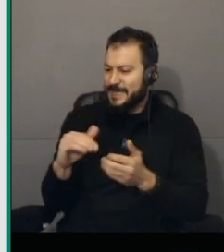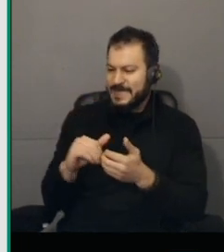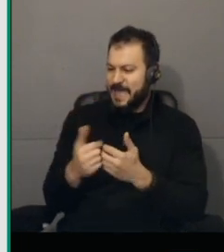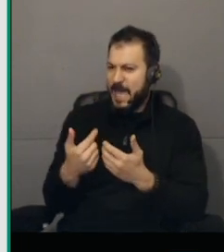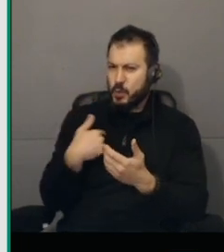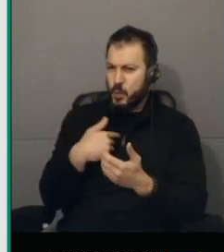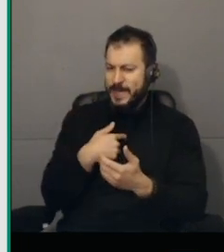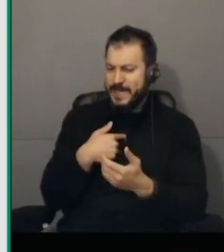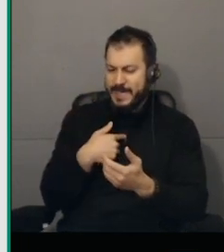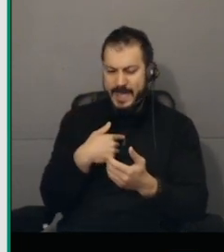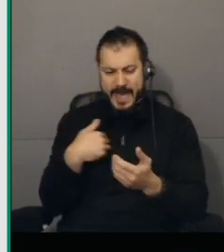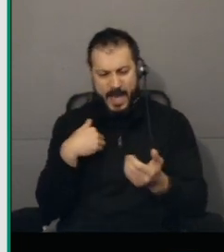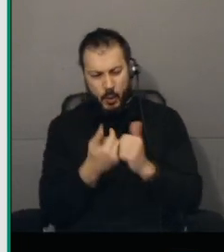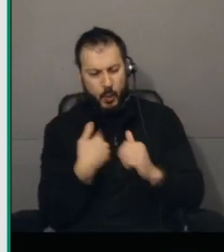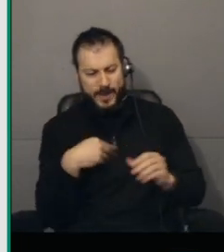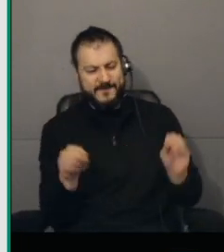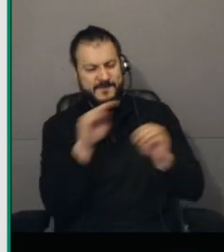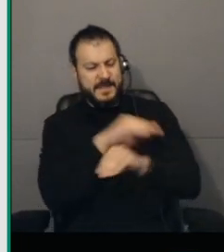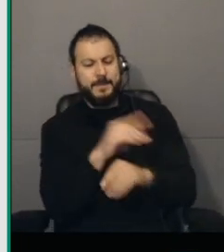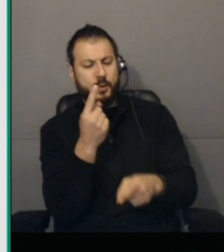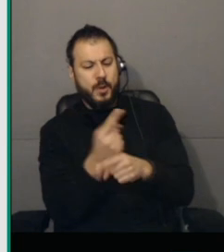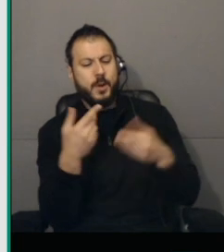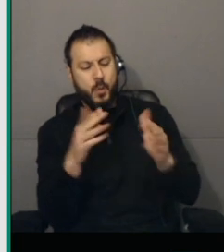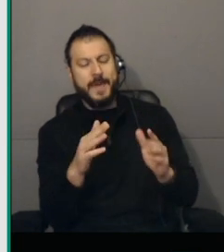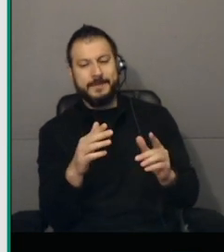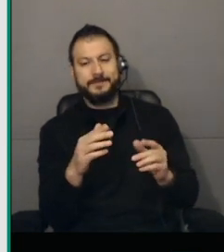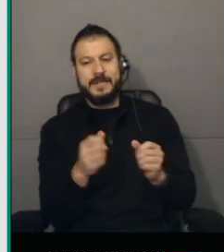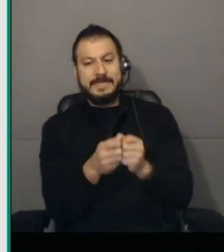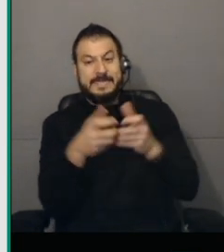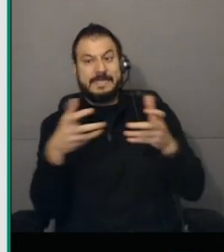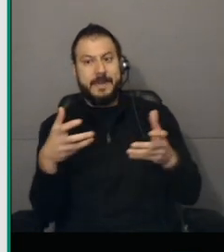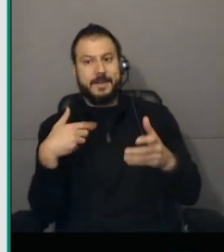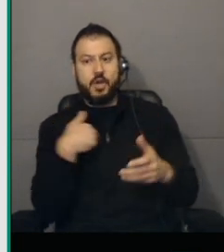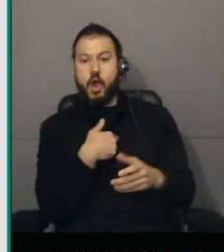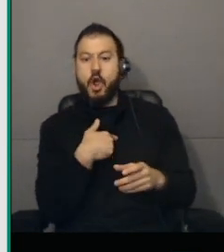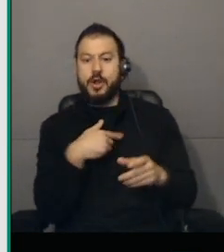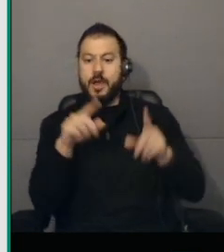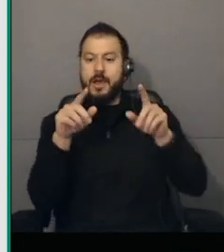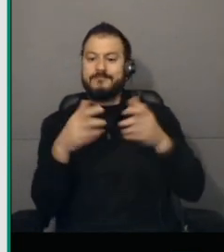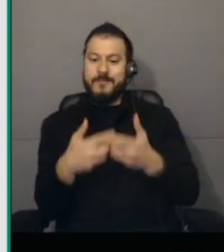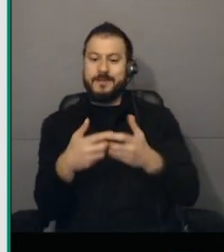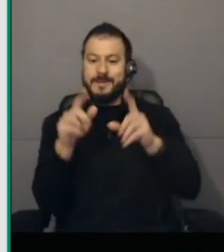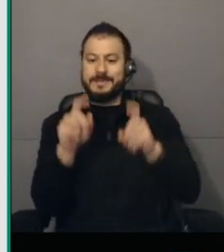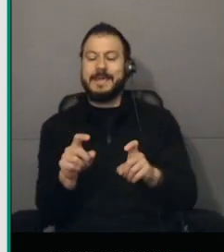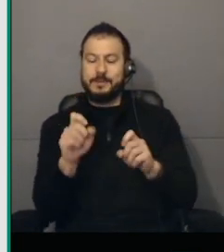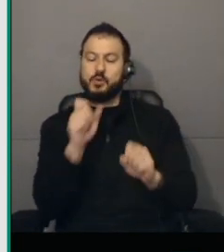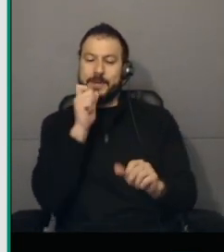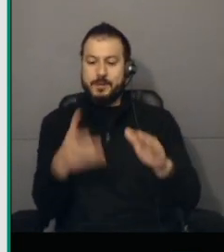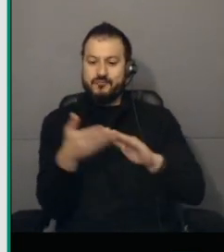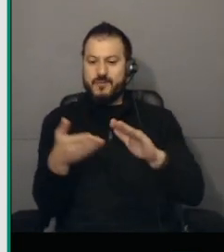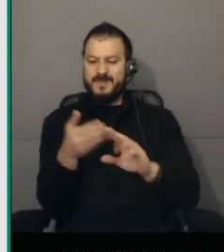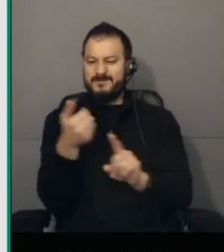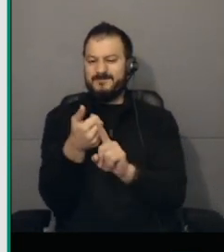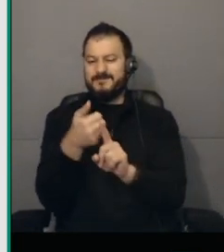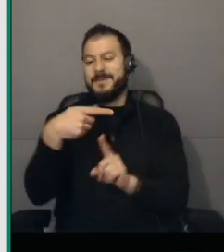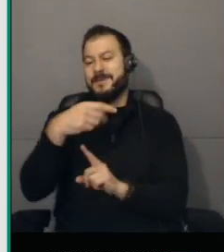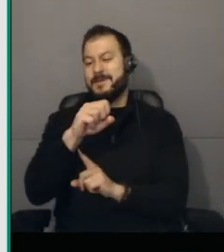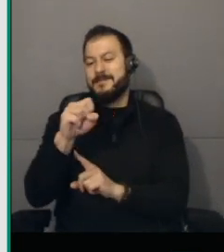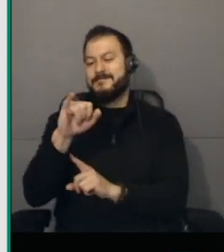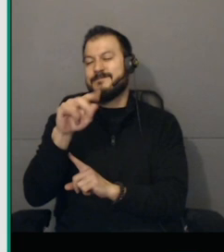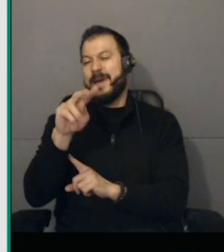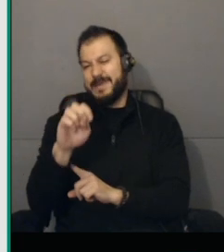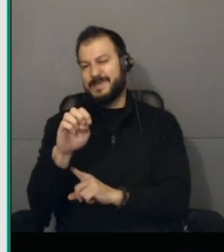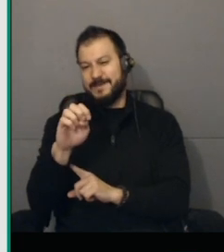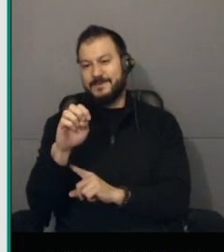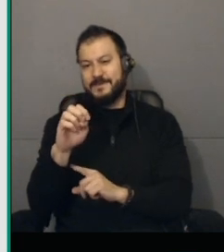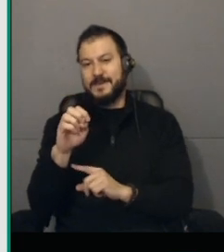way? Well, the first and most important step is to expand the coverage of our automated tests, especially those that can run passively. This is where our approach